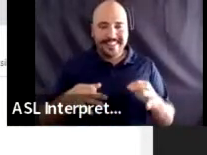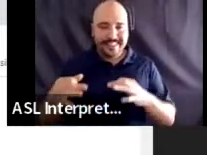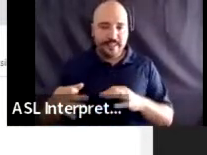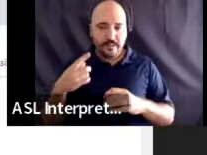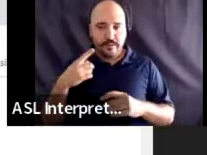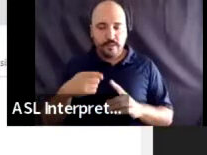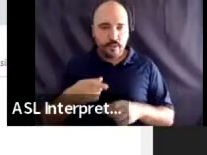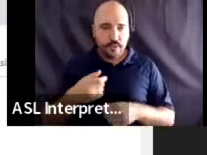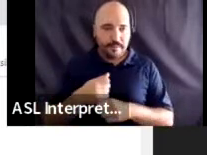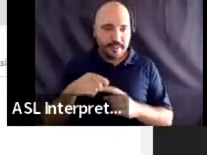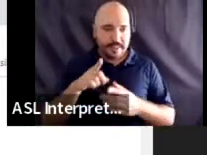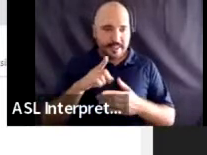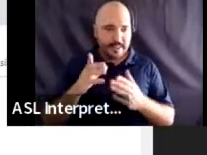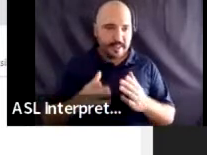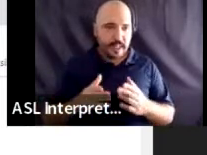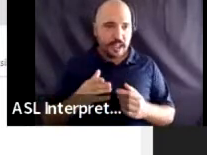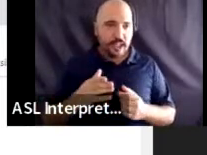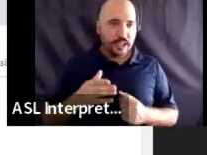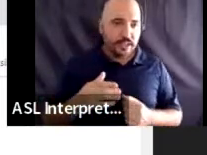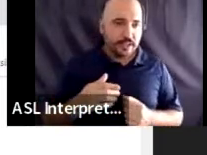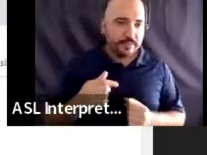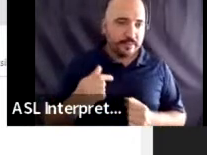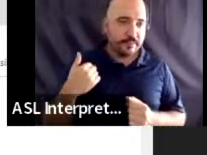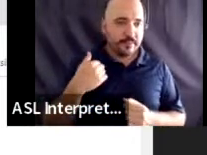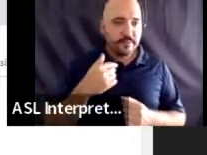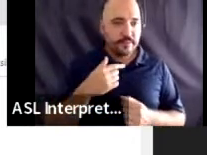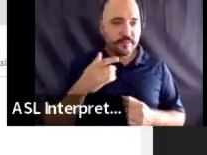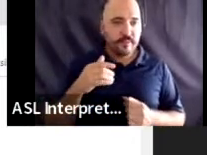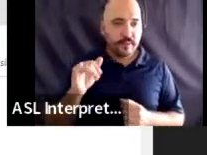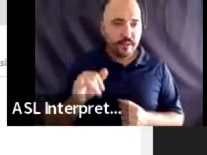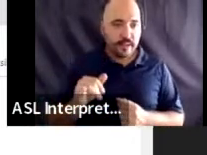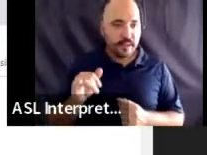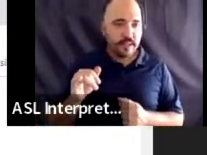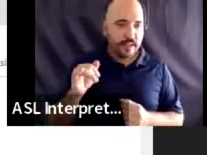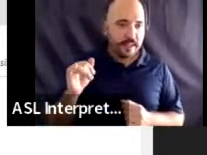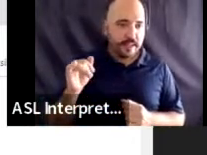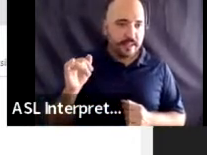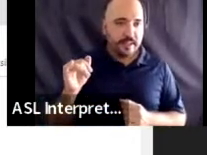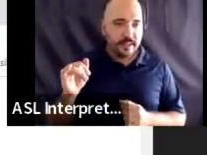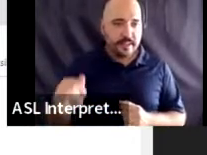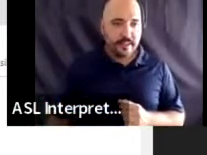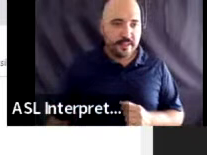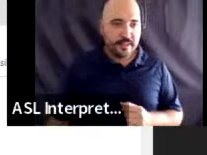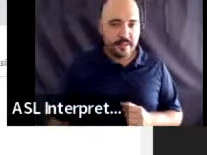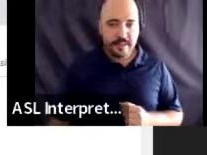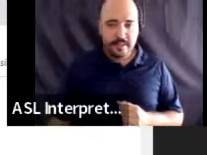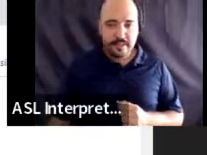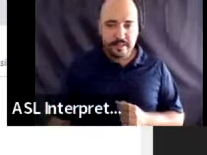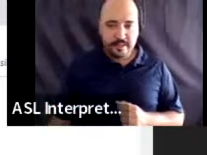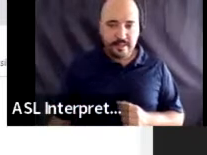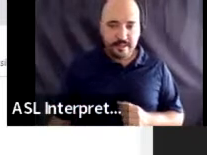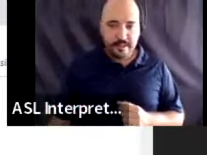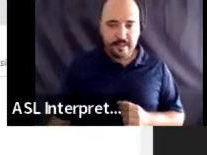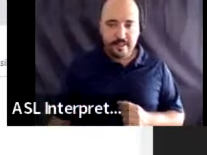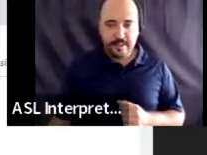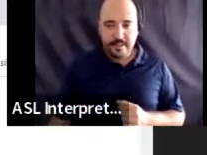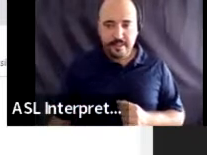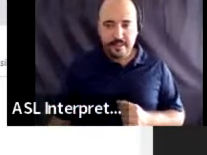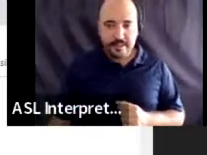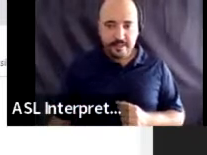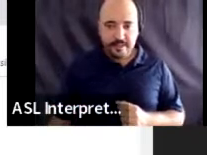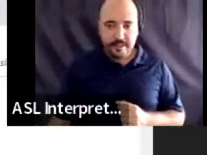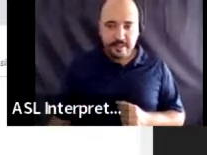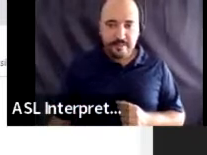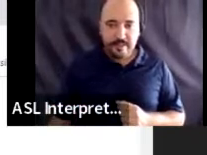make as a designer. Do you want that text to appear for everyone, to let everyone know how many events are showing, or do you want it just there for screen